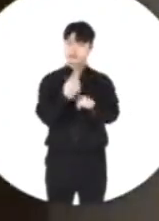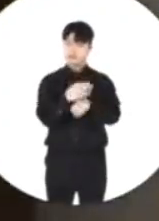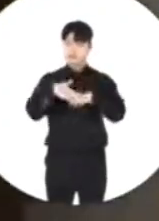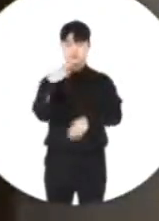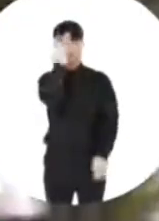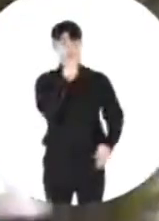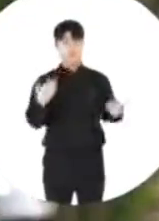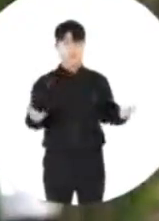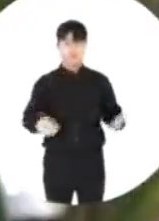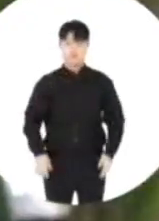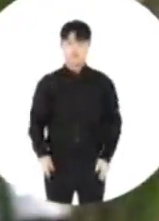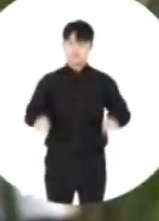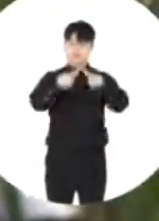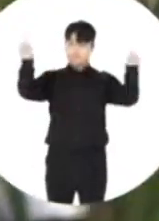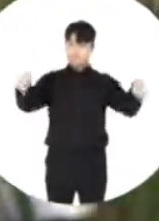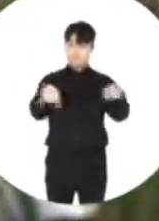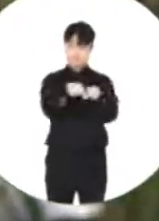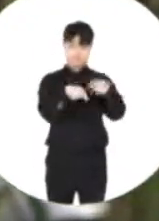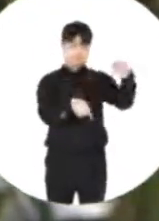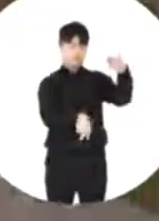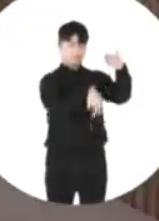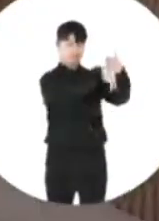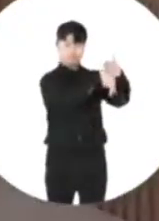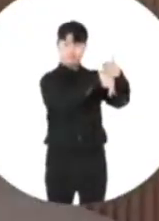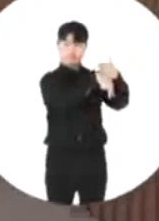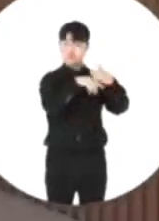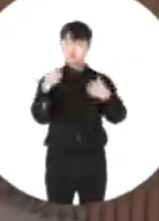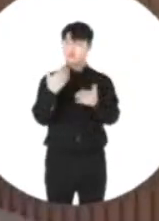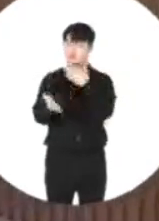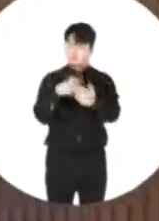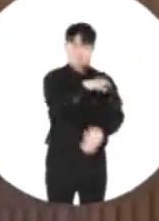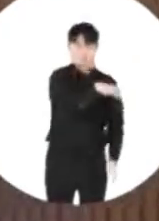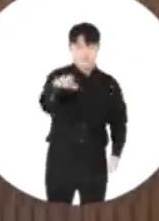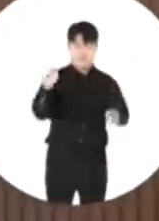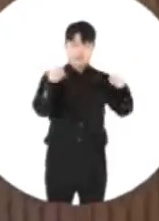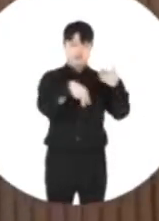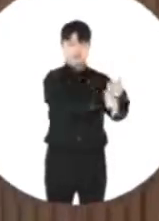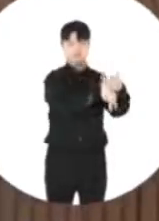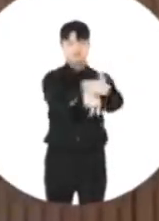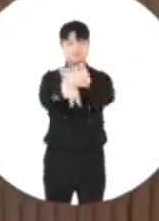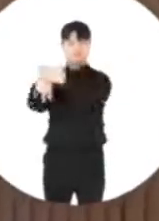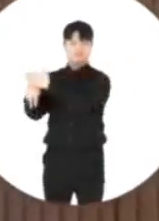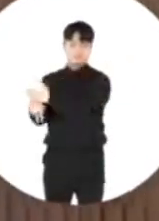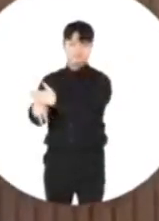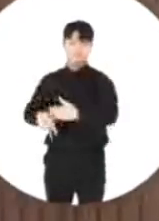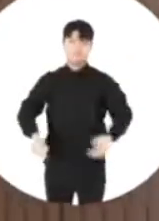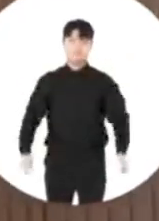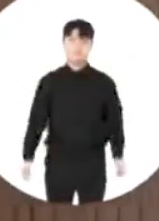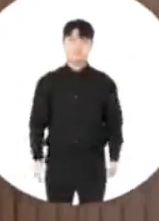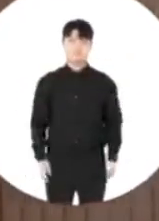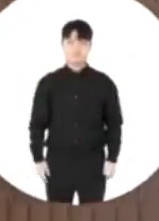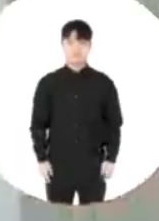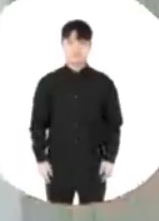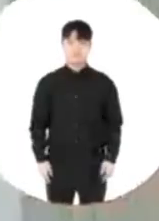and beautiful. With its distinctive form, it can be placed anywhere with or without